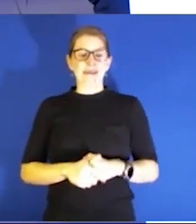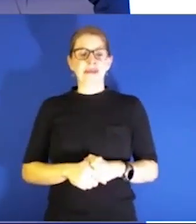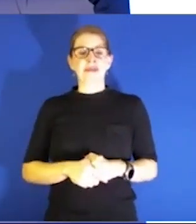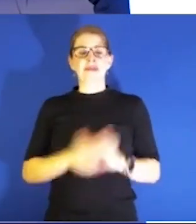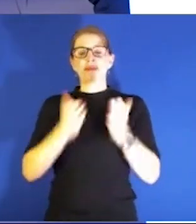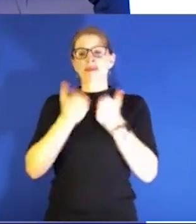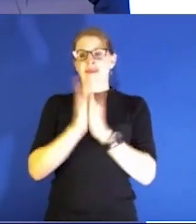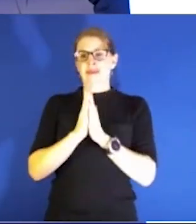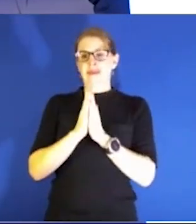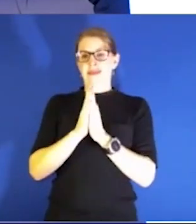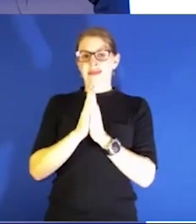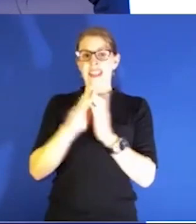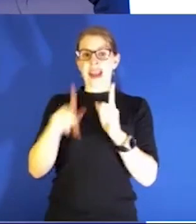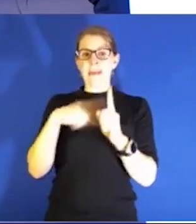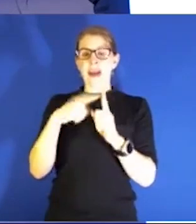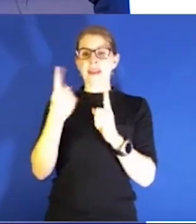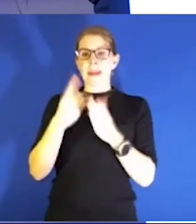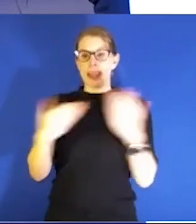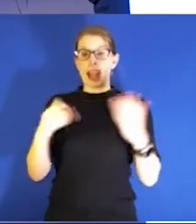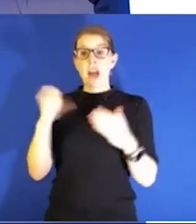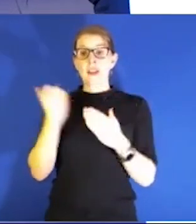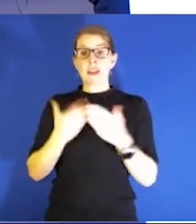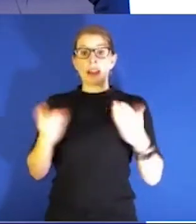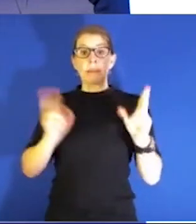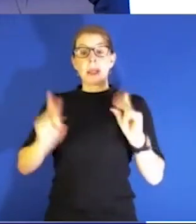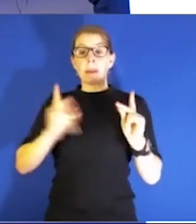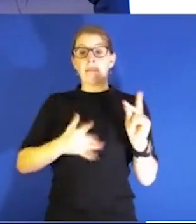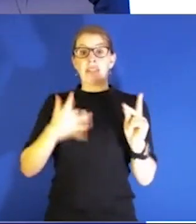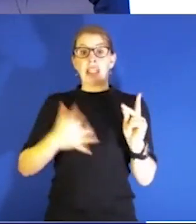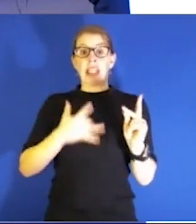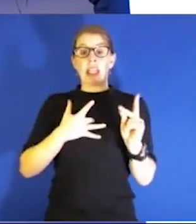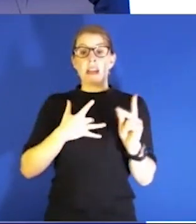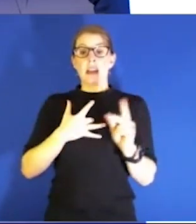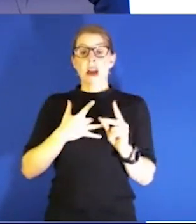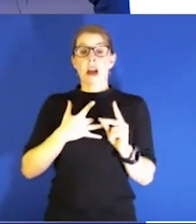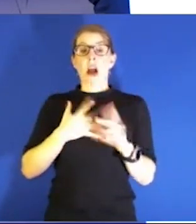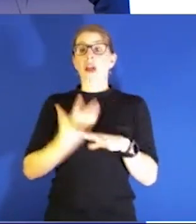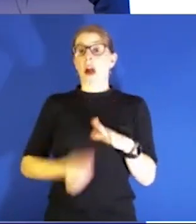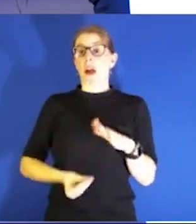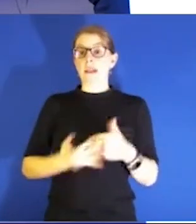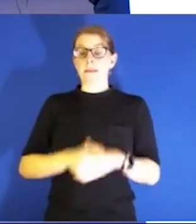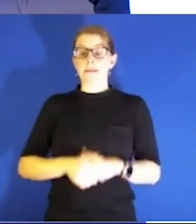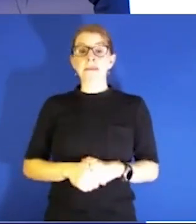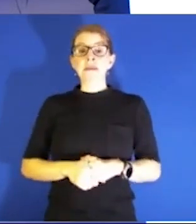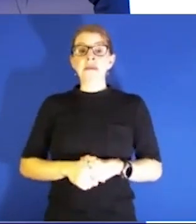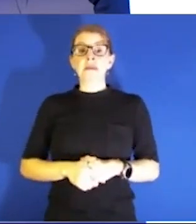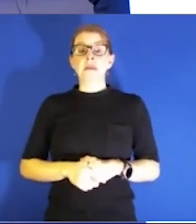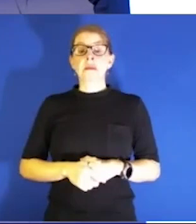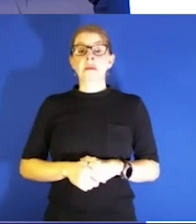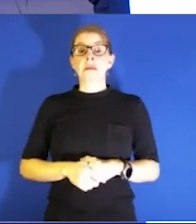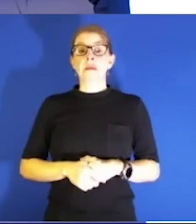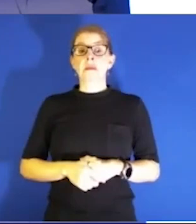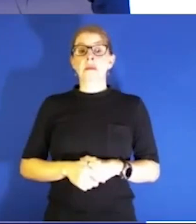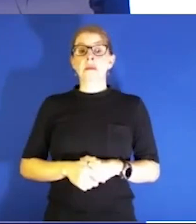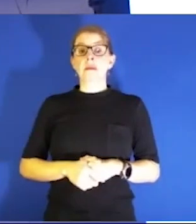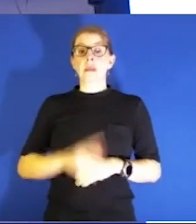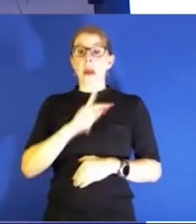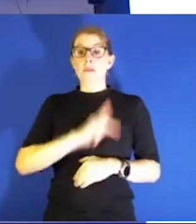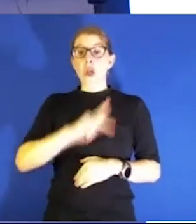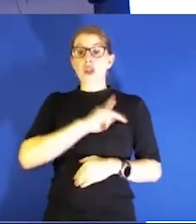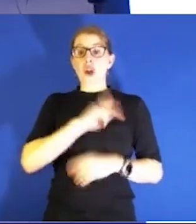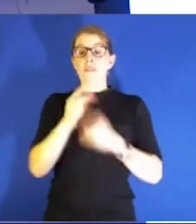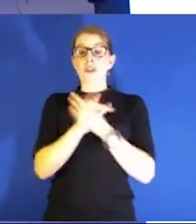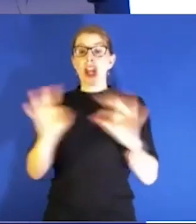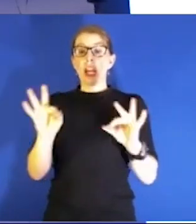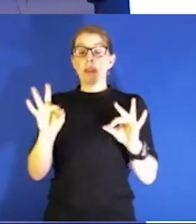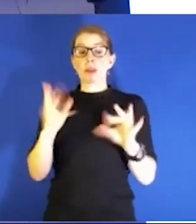and other things that people are feeling a loss is a loss of their personal freedoms when it comes